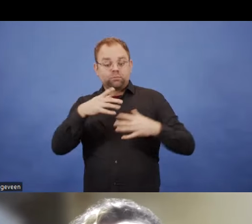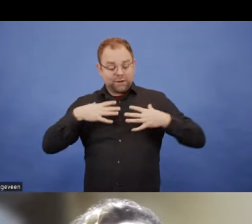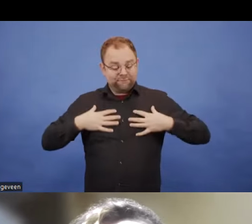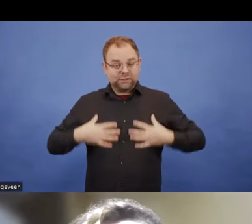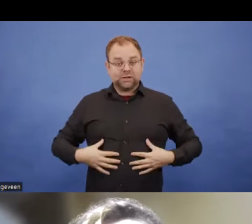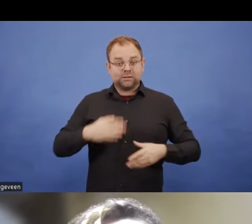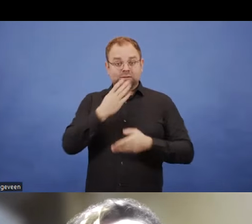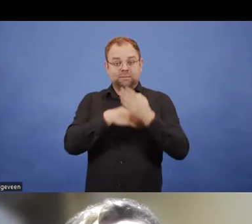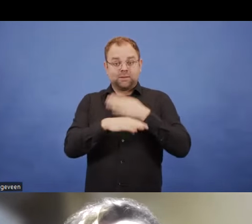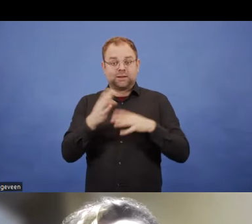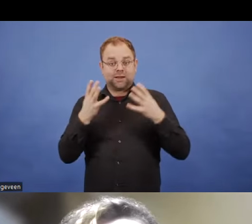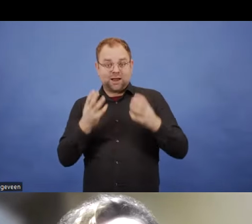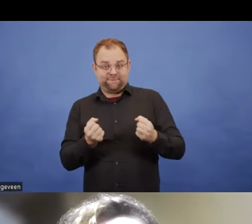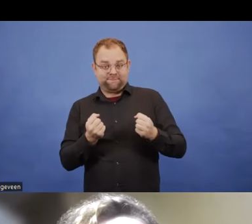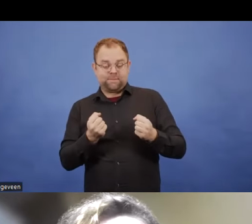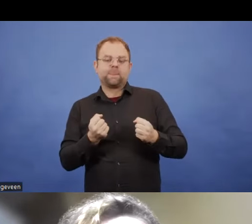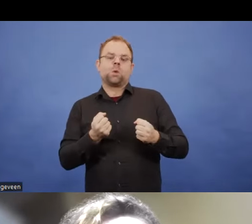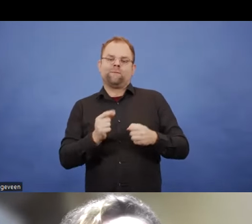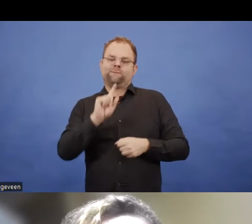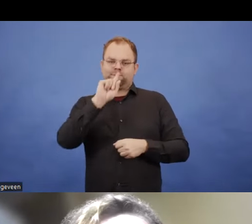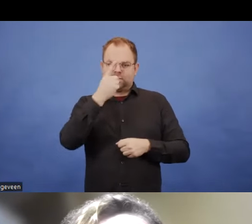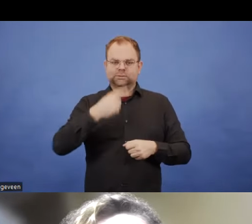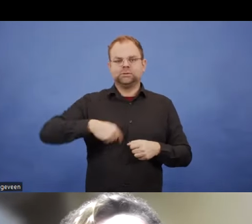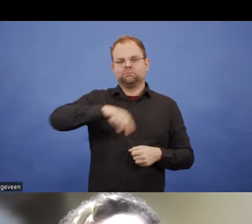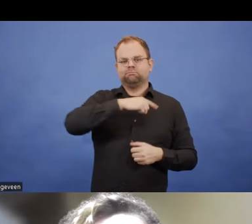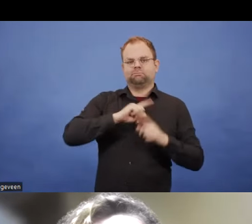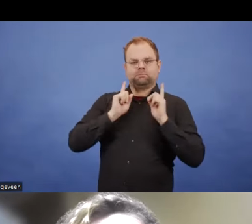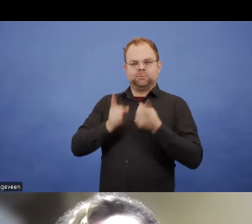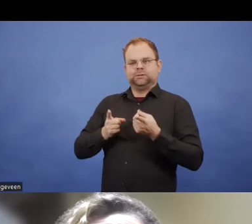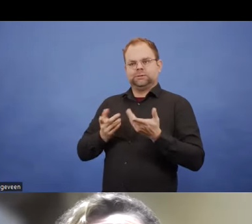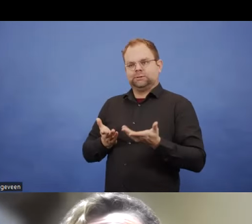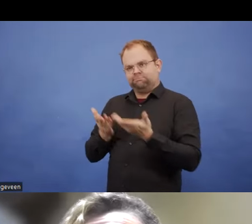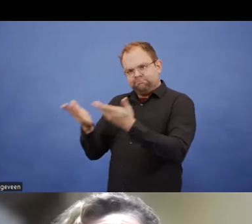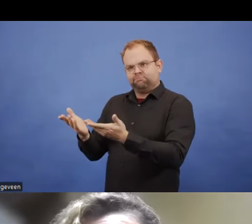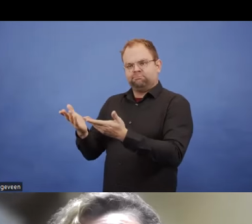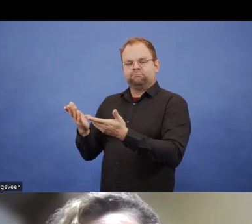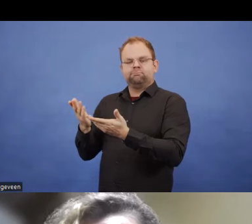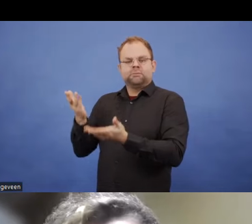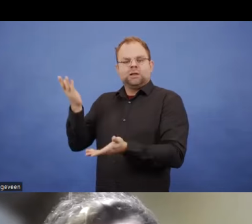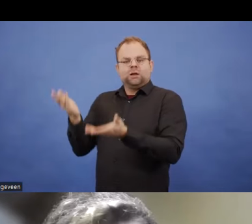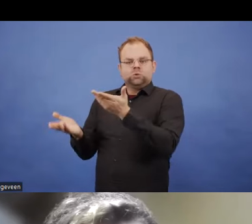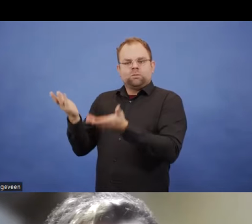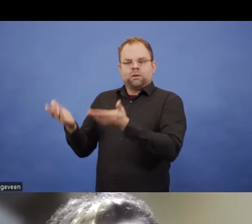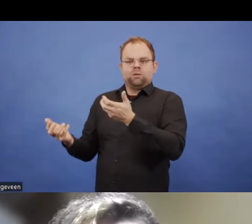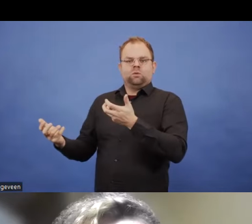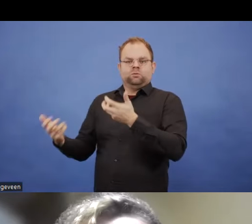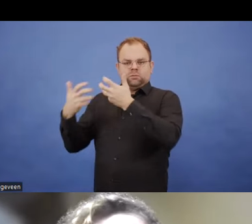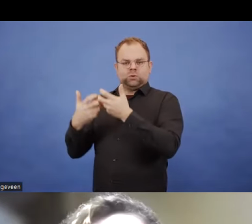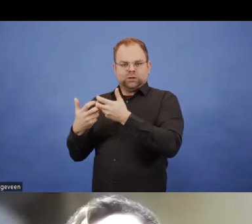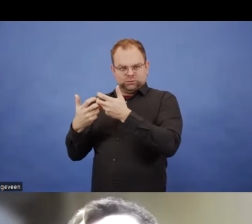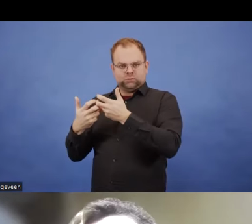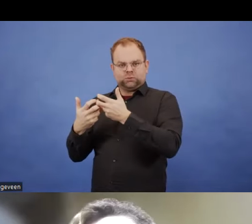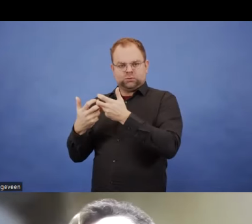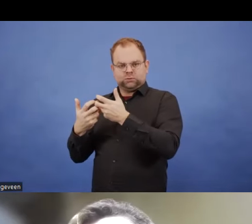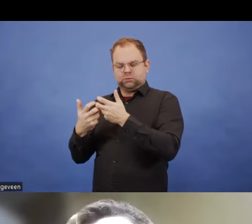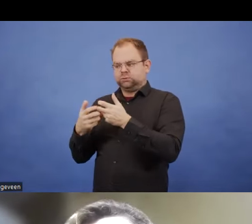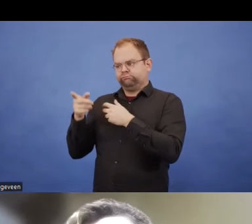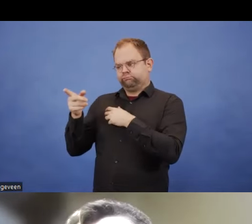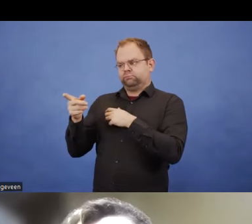So for that, we have a document that we call the Refugee Status Determination Procedural Standards that lay